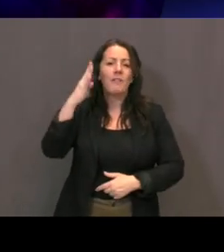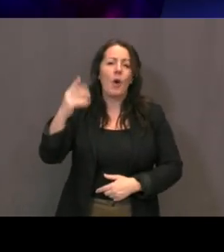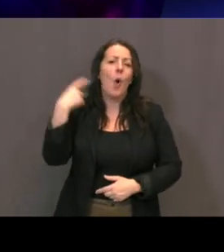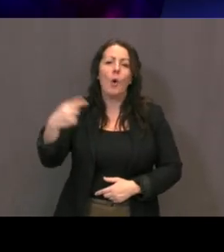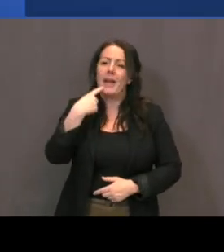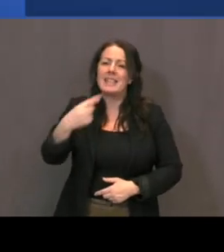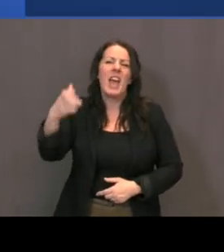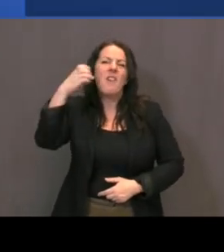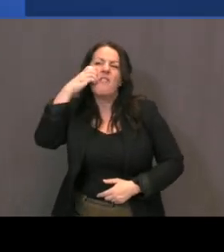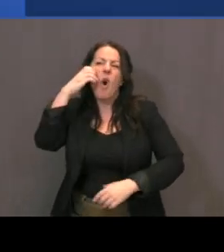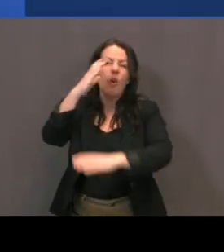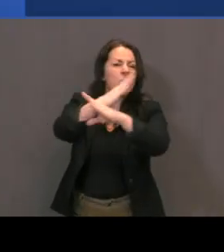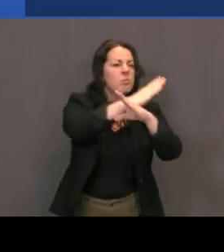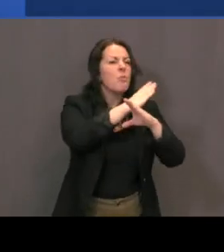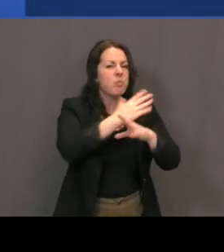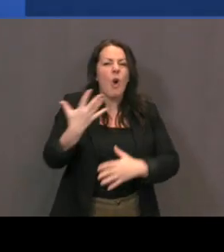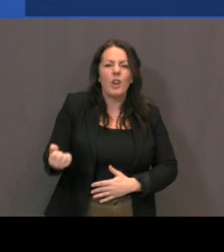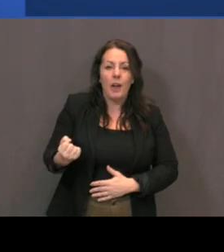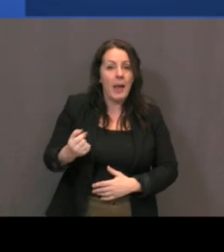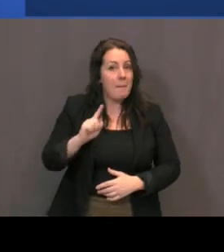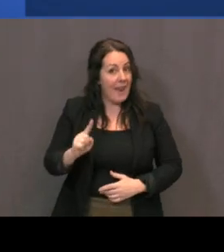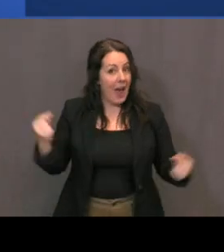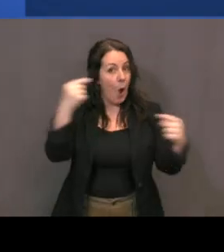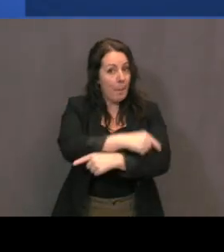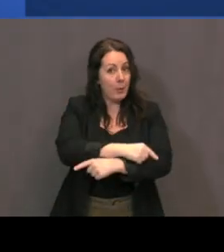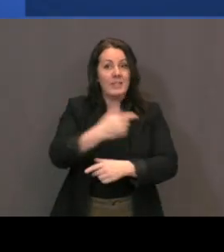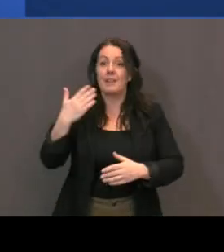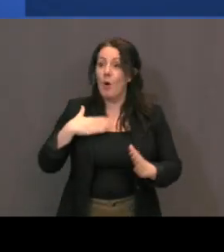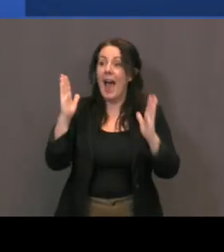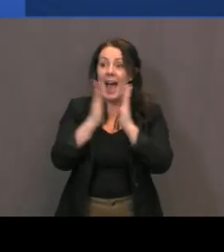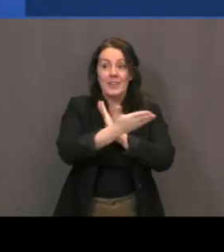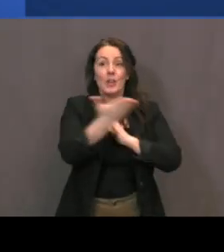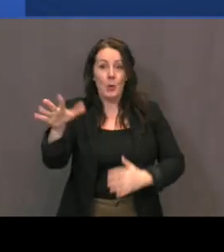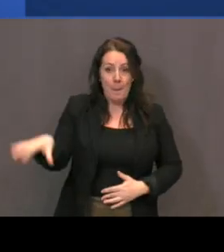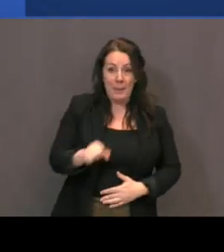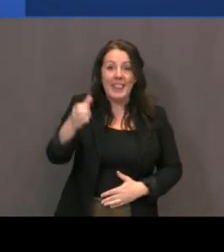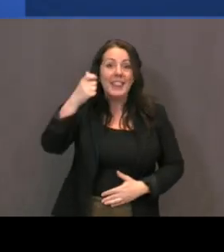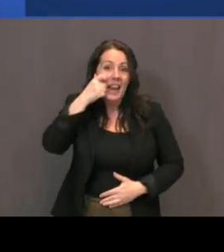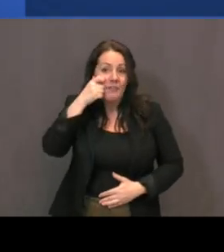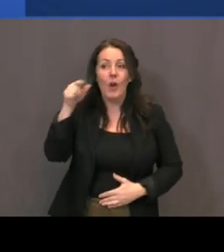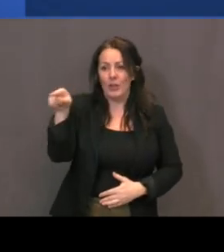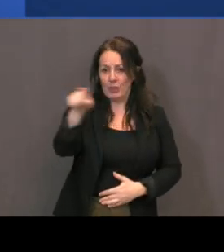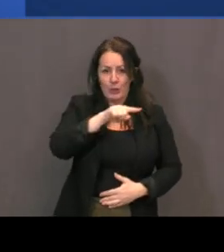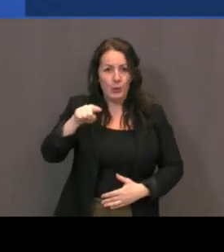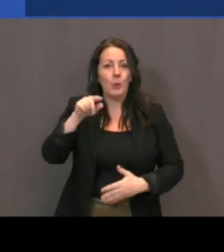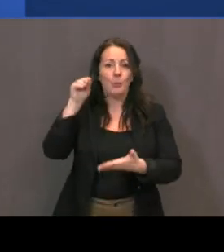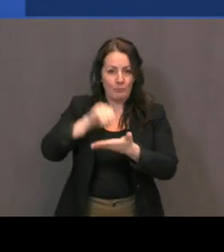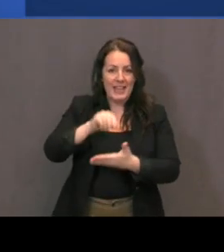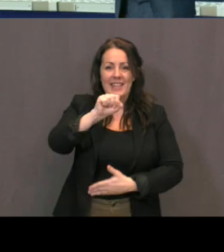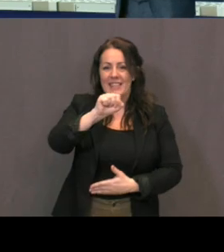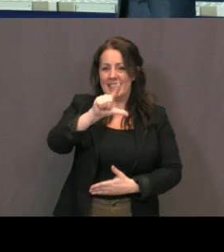friend Slido, to tell us what you think. Do you agree or do you disagree with this motion?